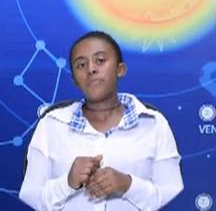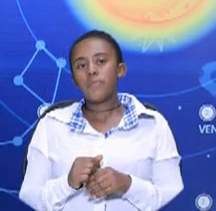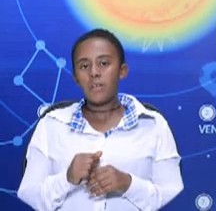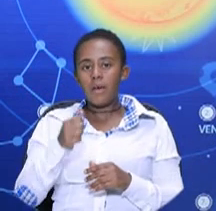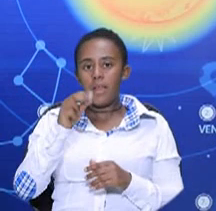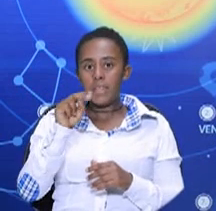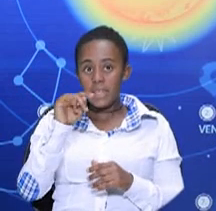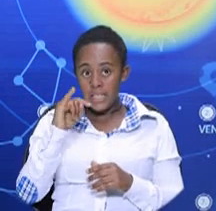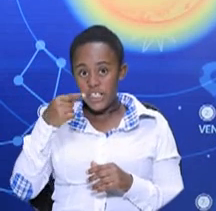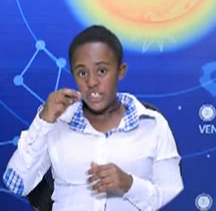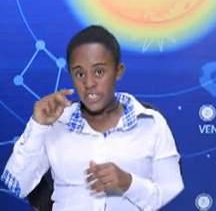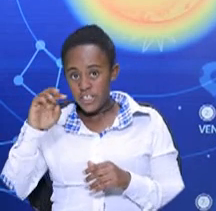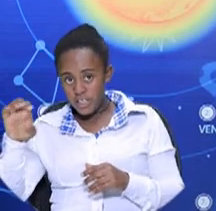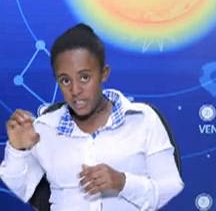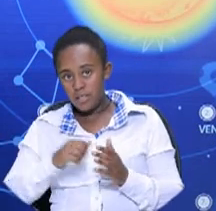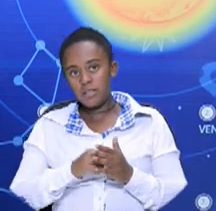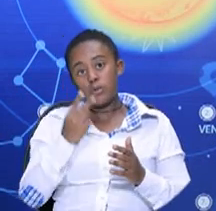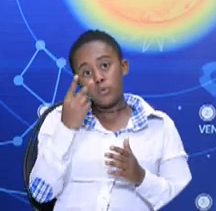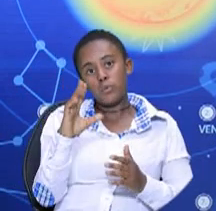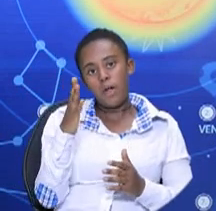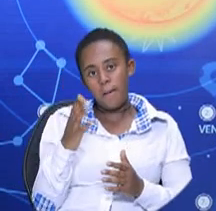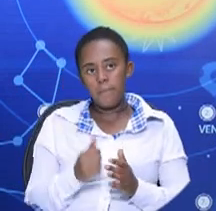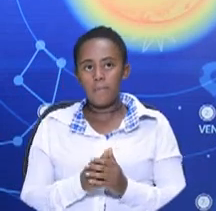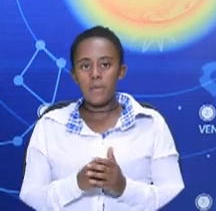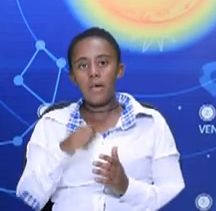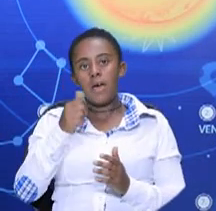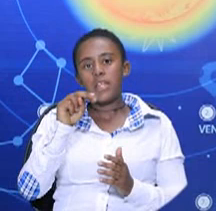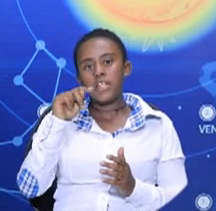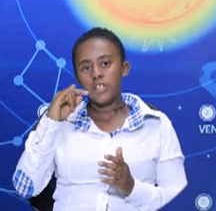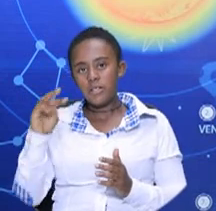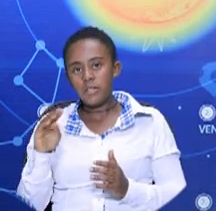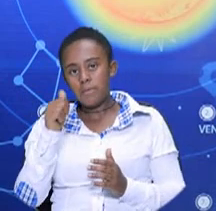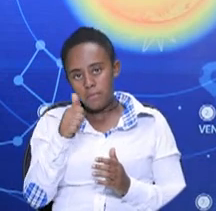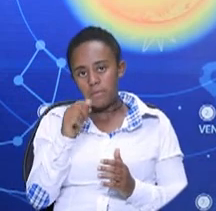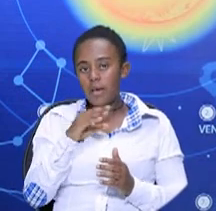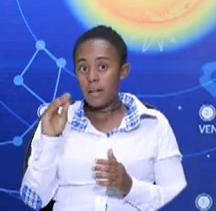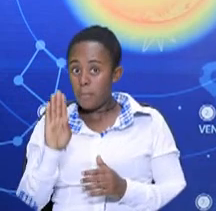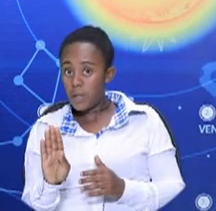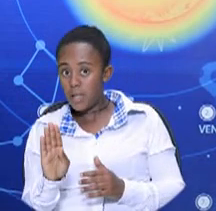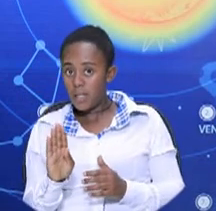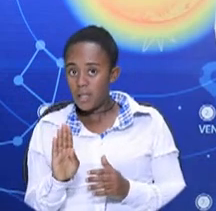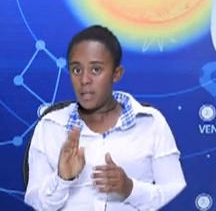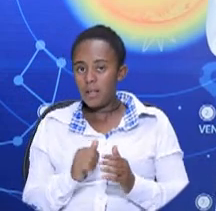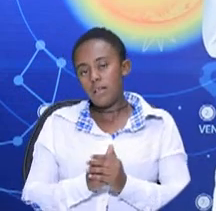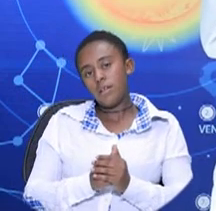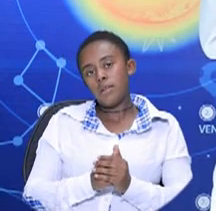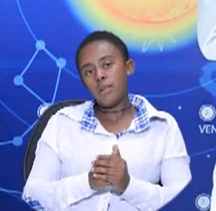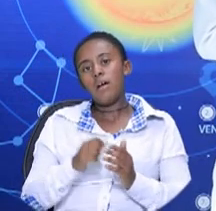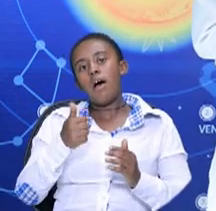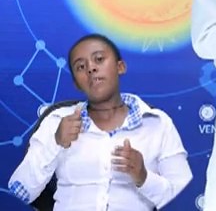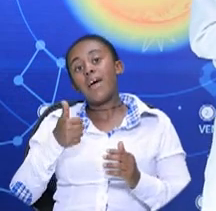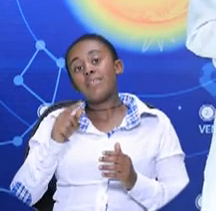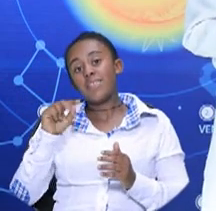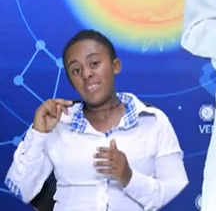are found in our body are of 2 types, antigen A and antigen B, and the